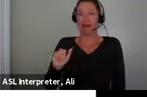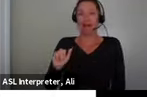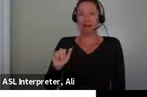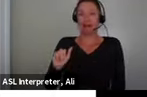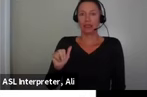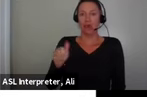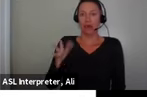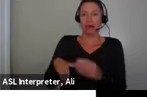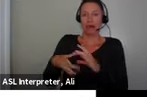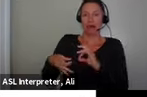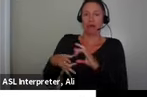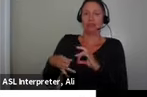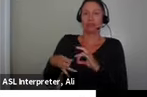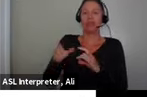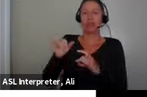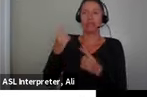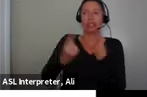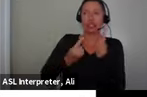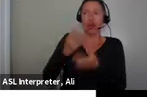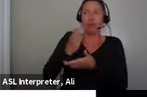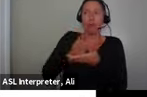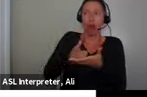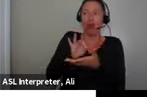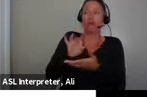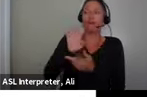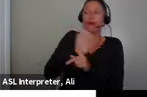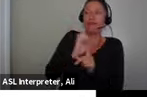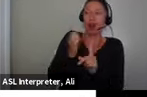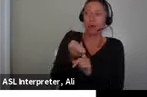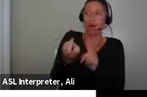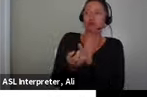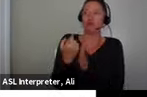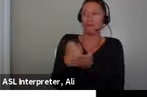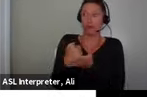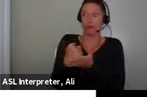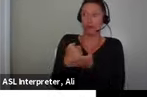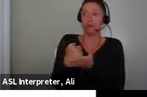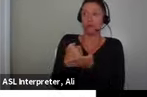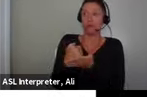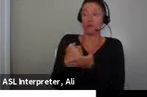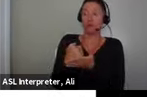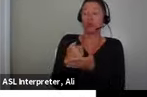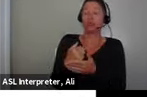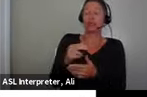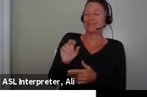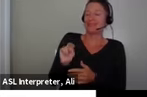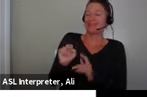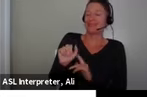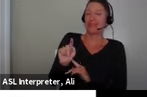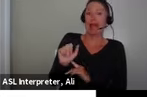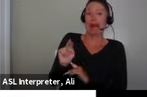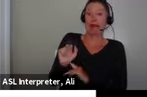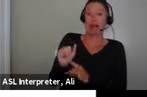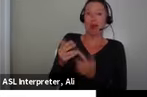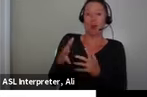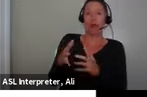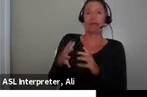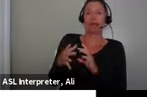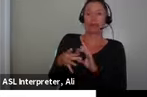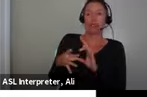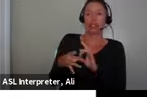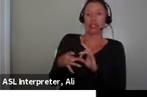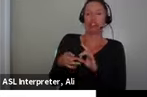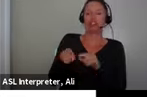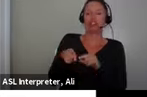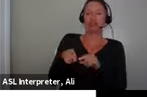in part of the environmental review, I think as Natalina indicated in her response to a